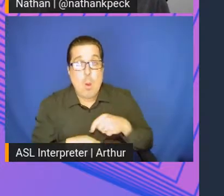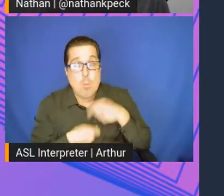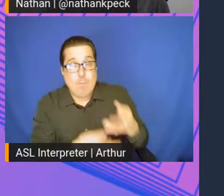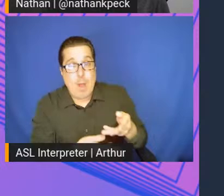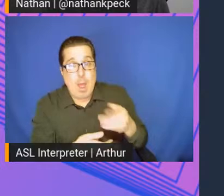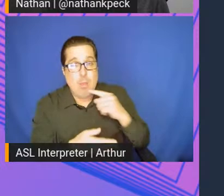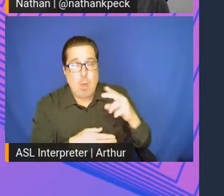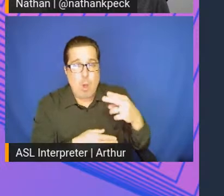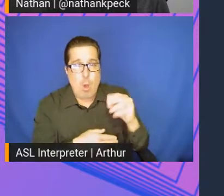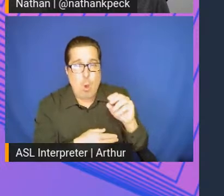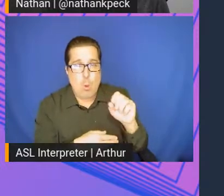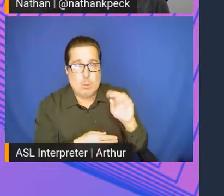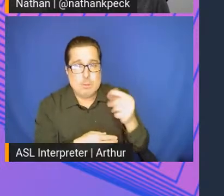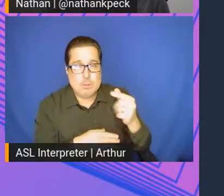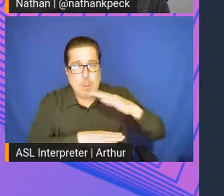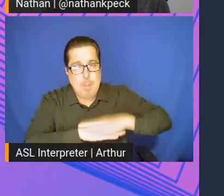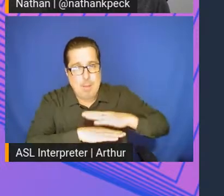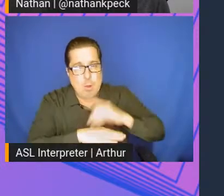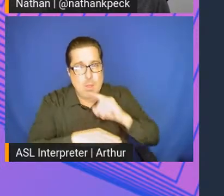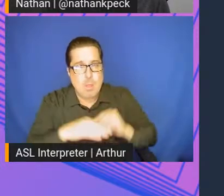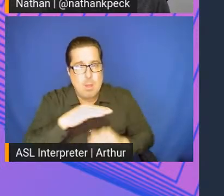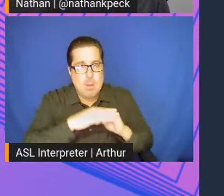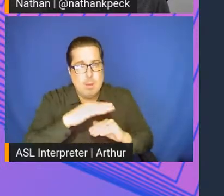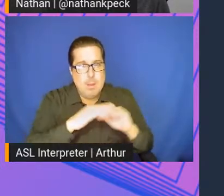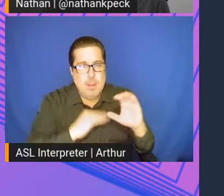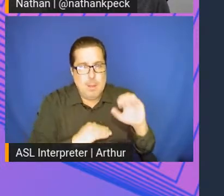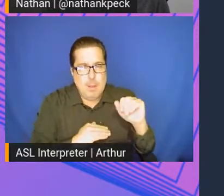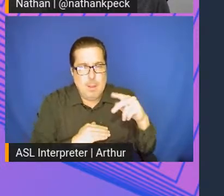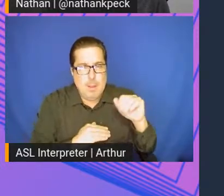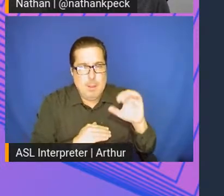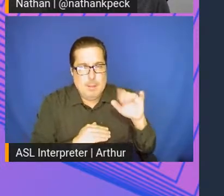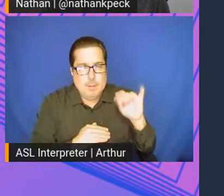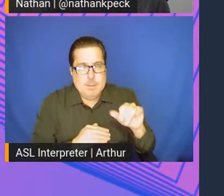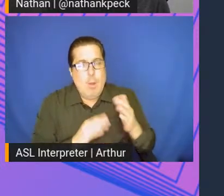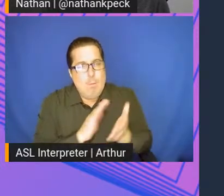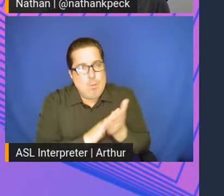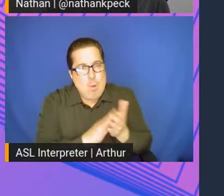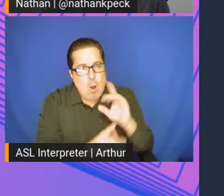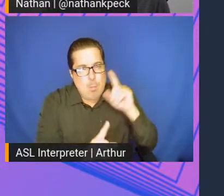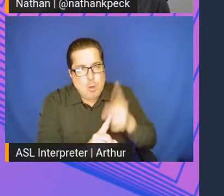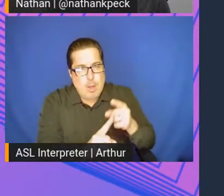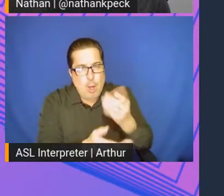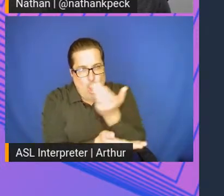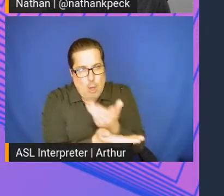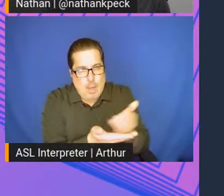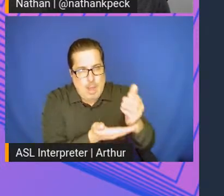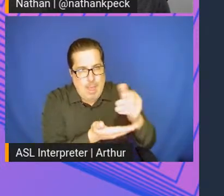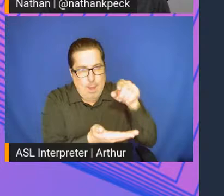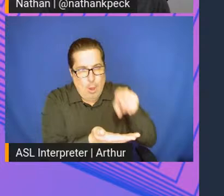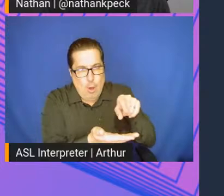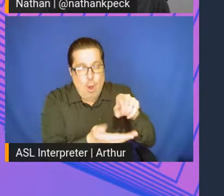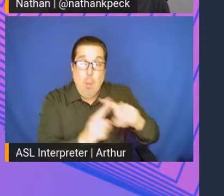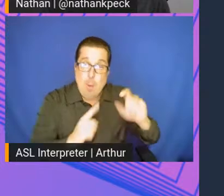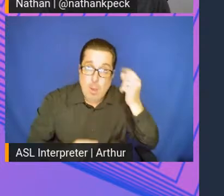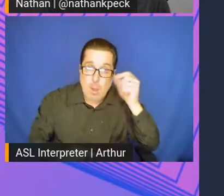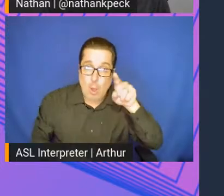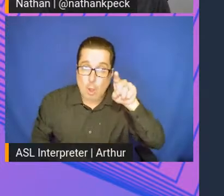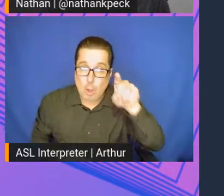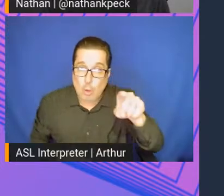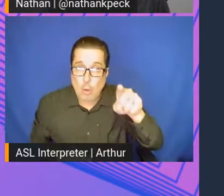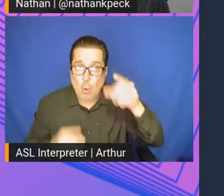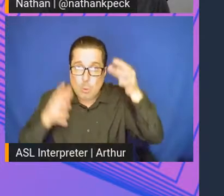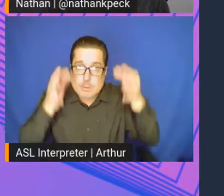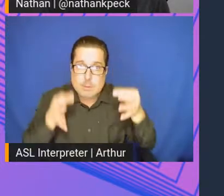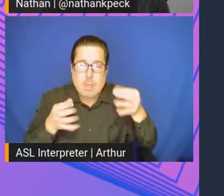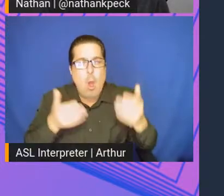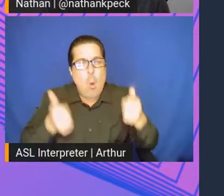the capacity for running a particular container, but you're going to decide what the scaling